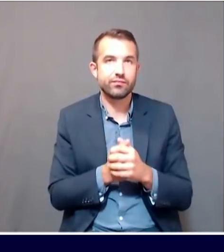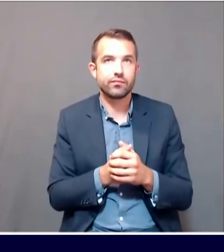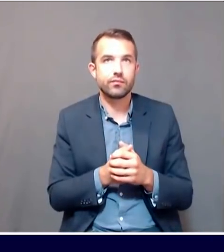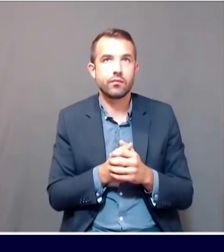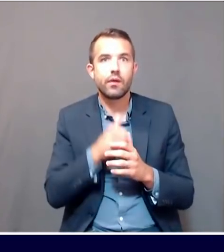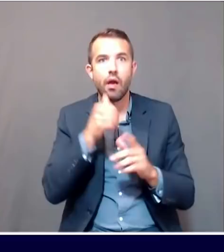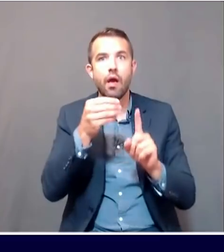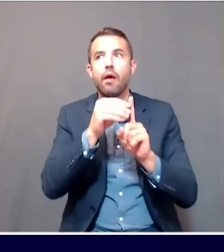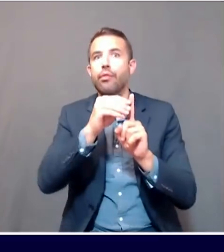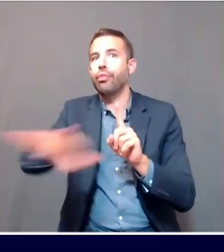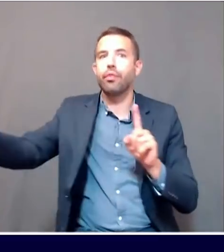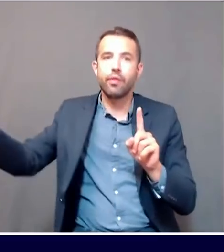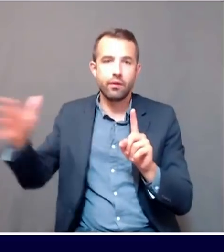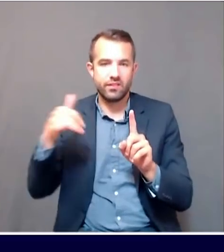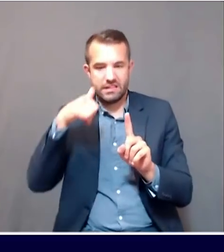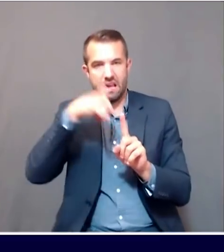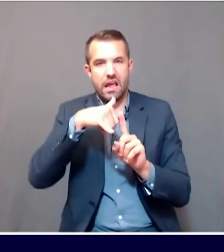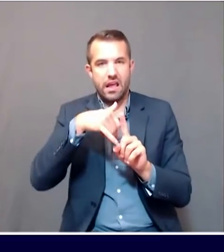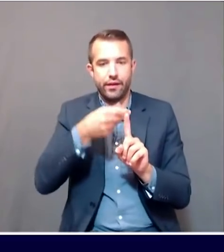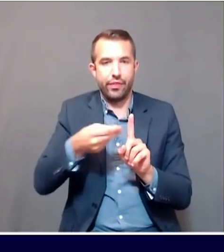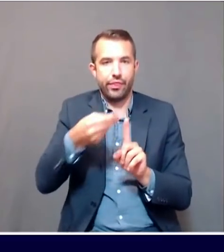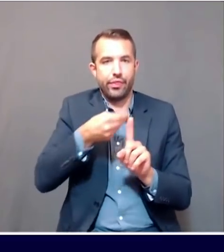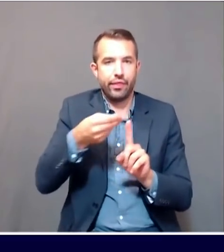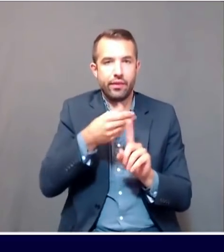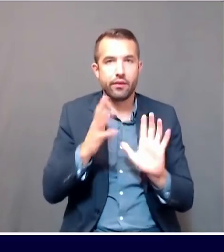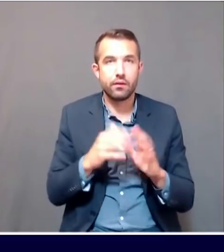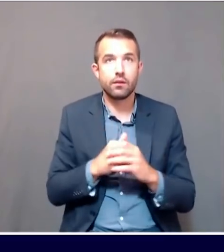until the negative or the positive or negative result is